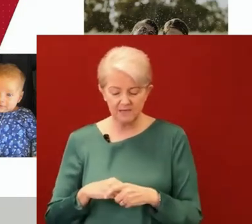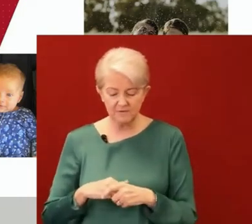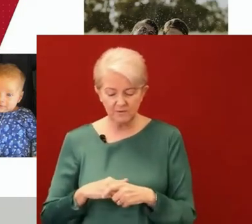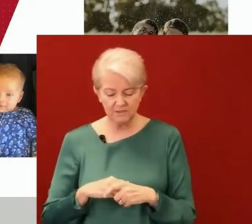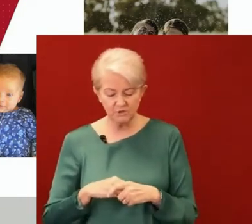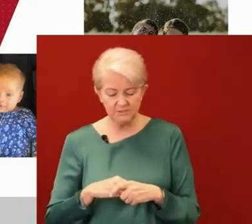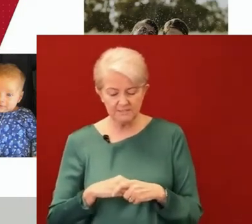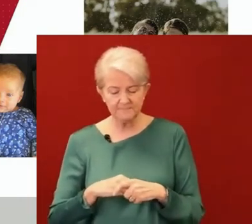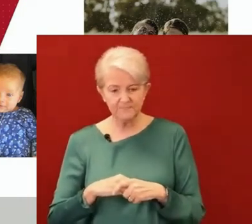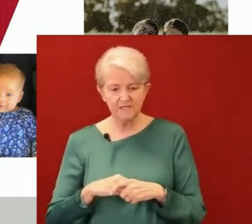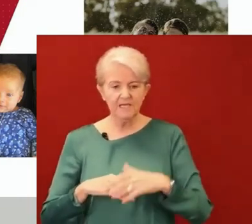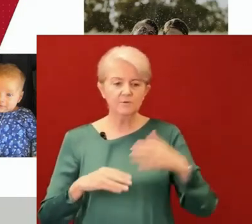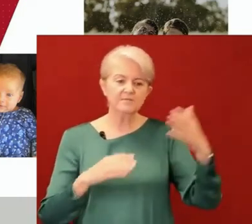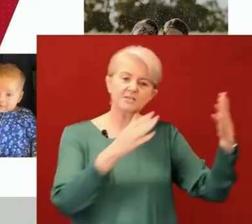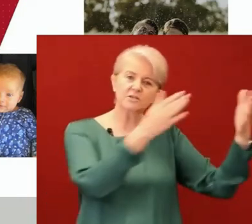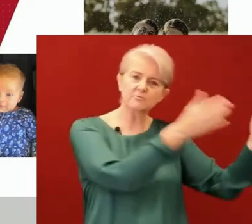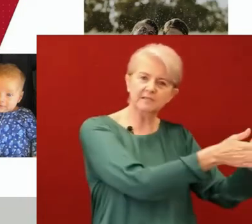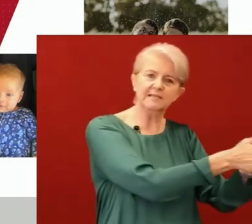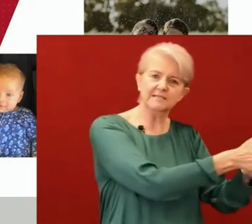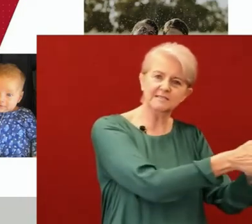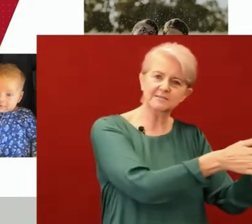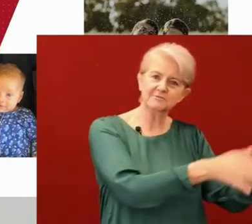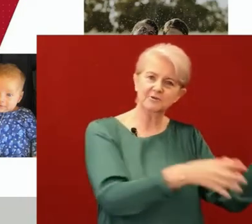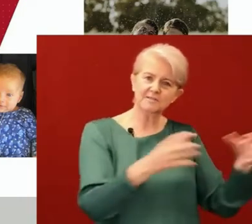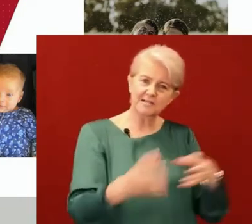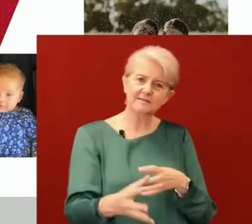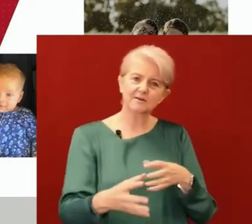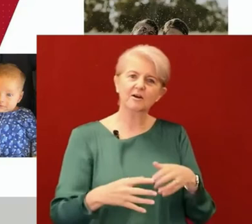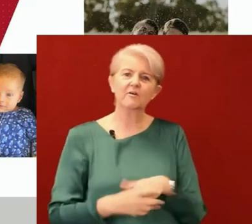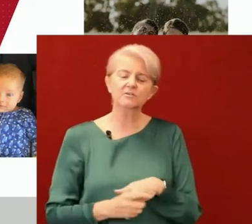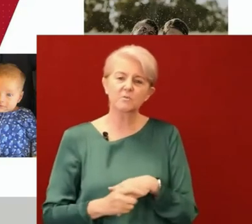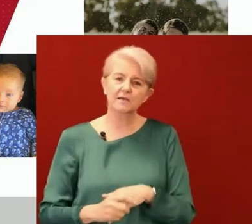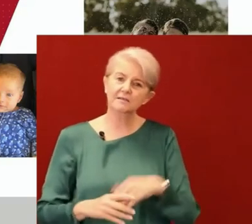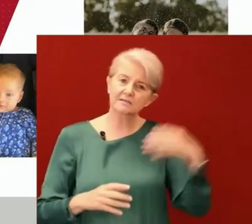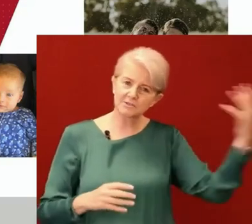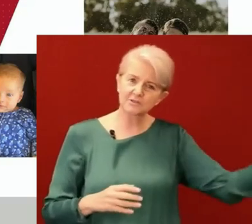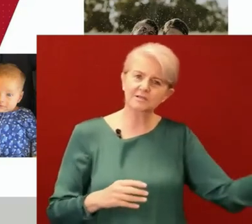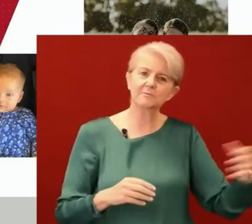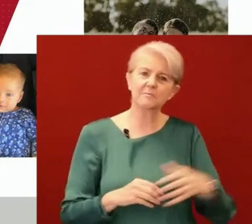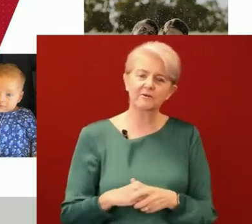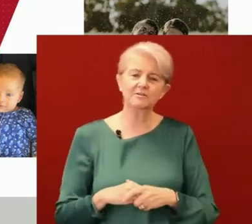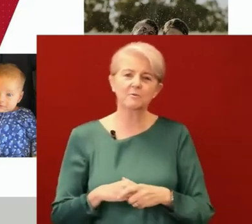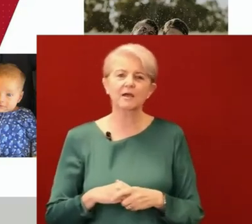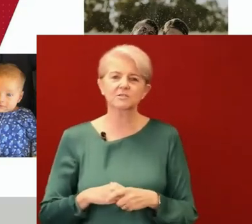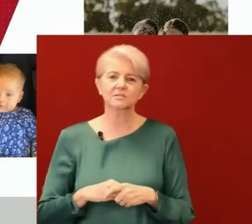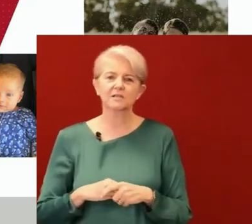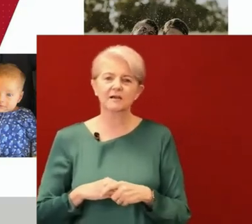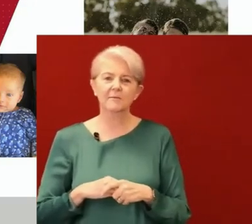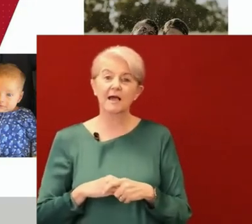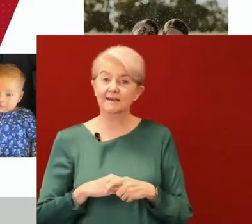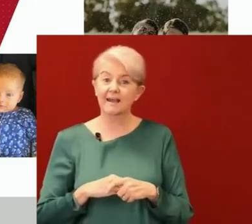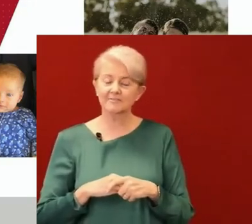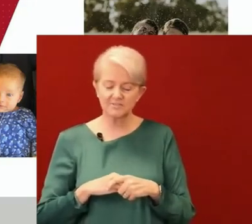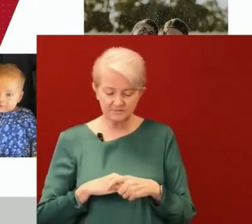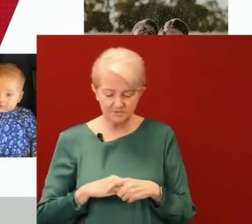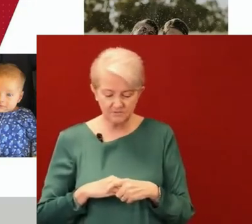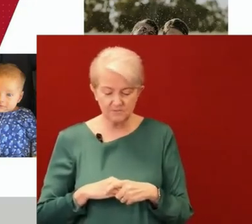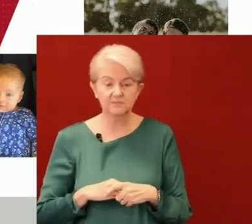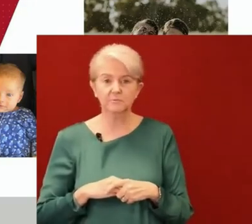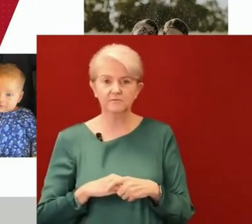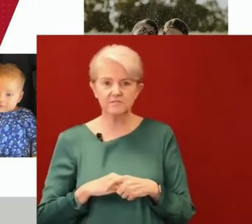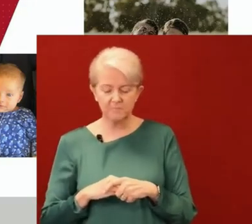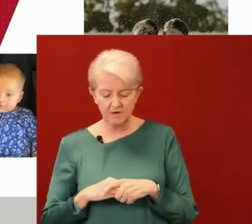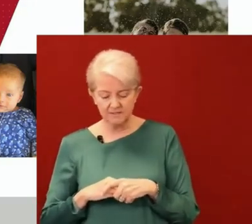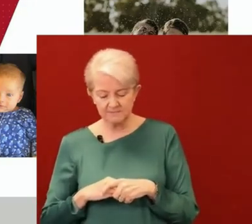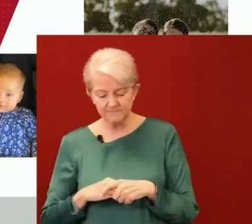police academy when I joined. He was actually released on the day that I graduated, and he turned up at my graduation unannounced. So that was